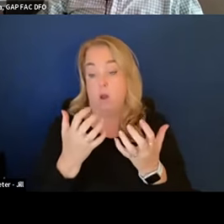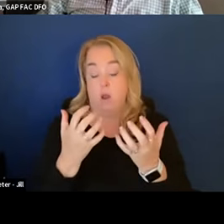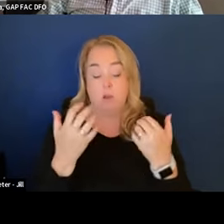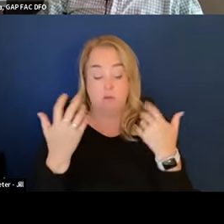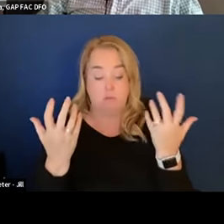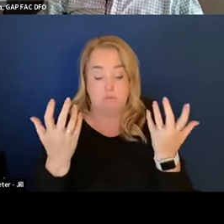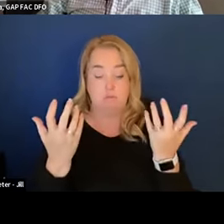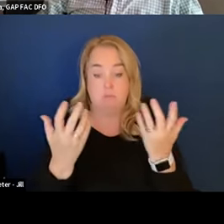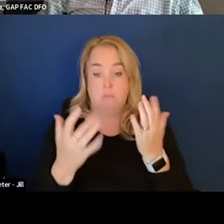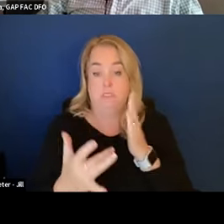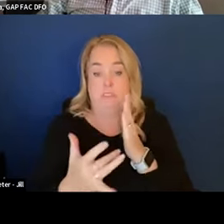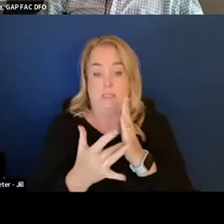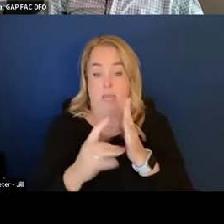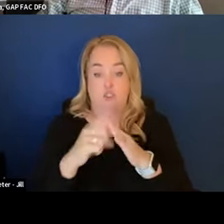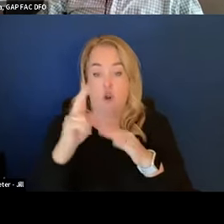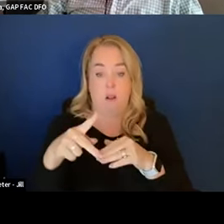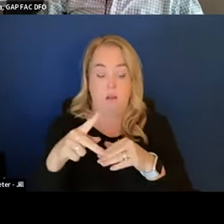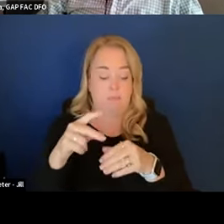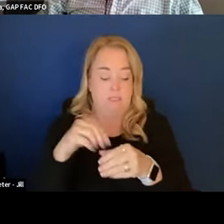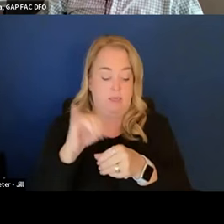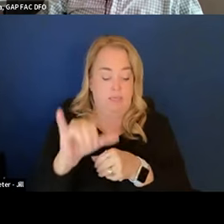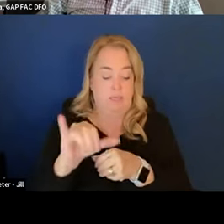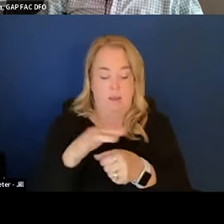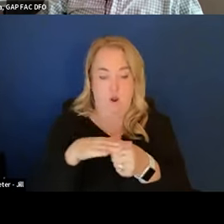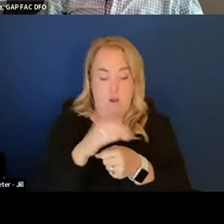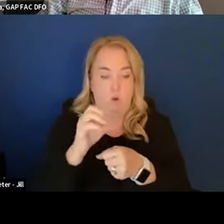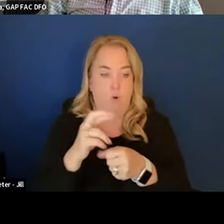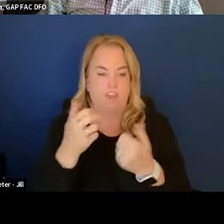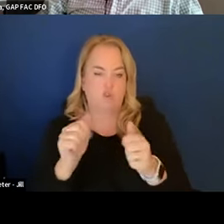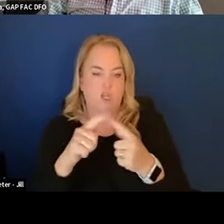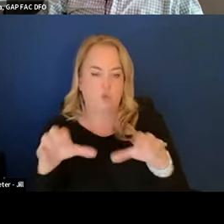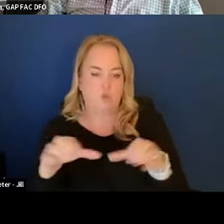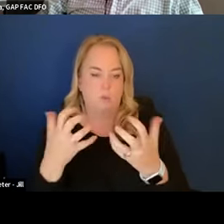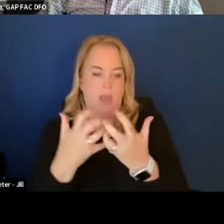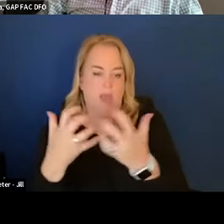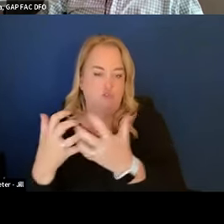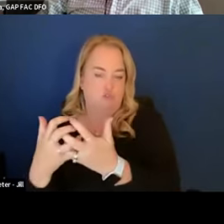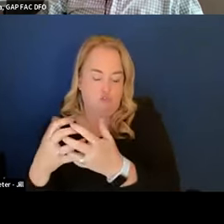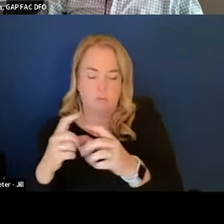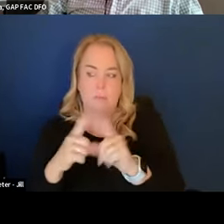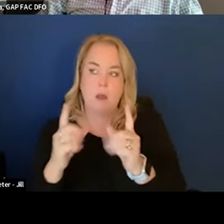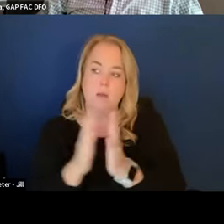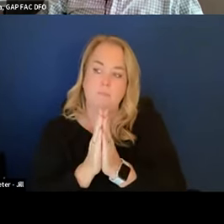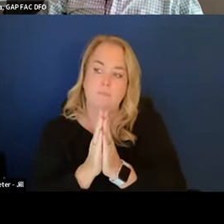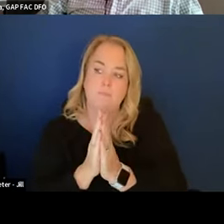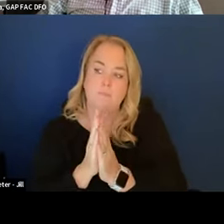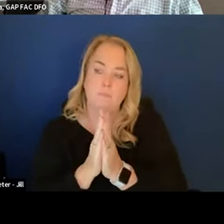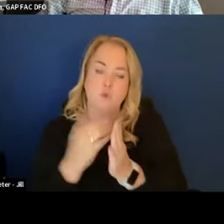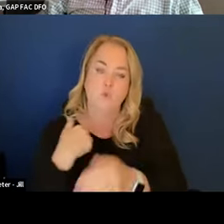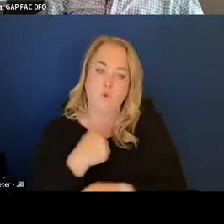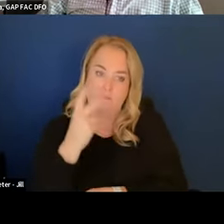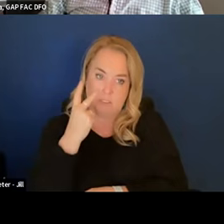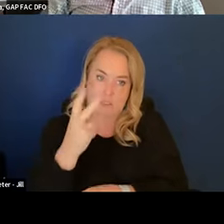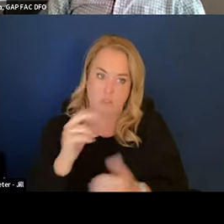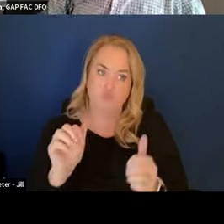tech startups in this space. And then they try to do matchmaking. Yeah. But what we've seen, at least the challenge